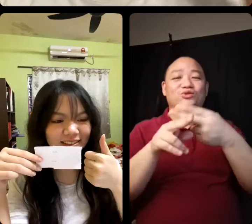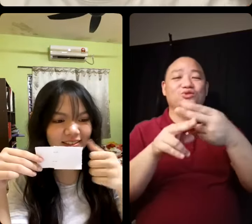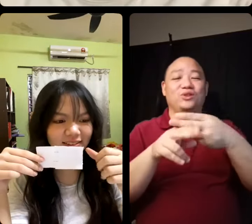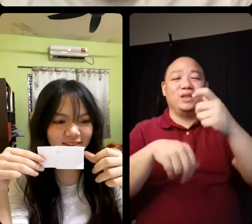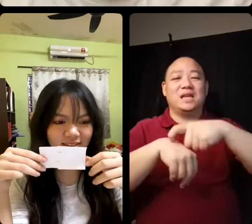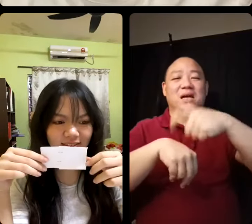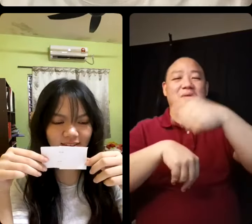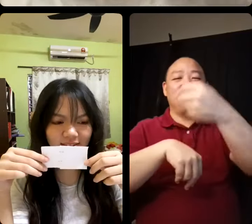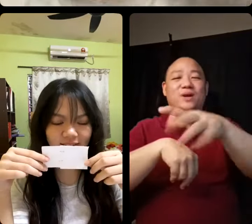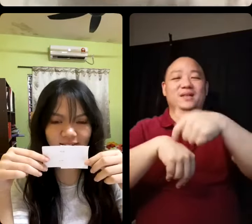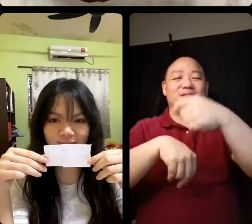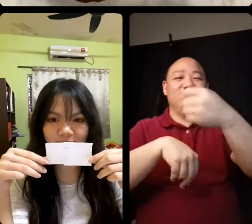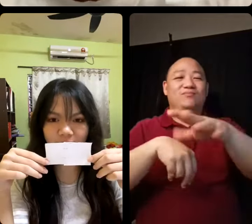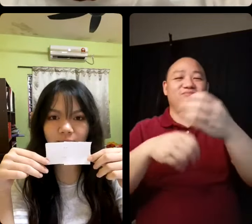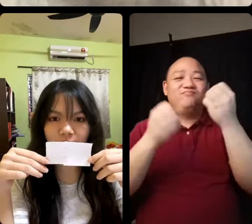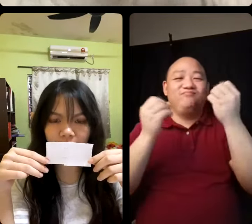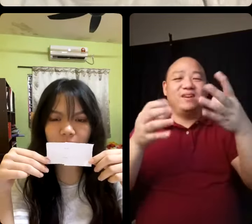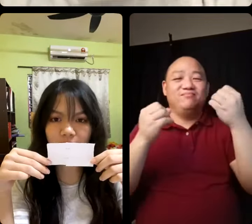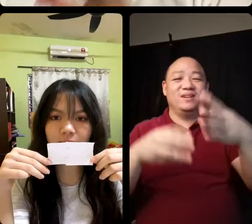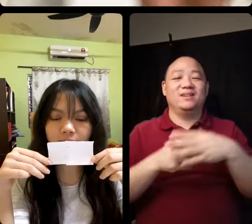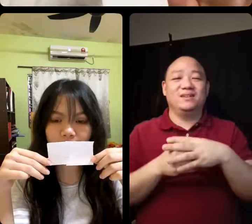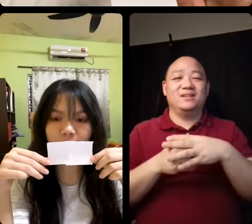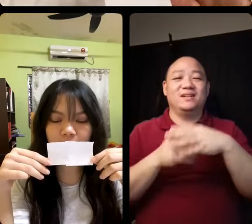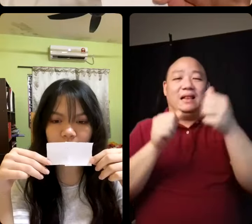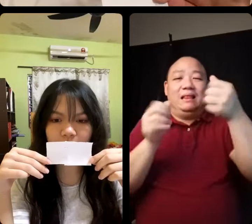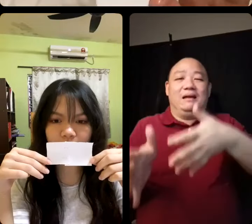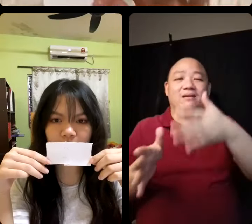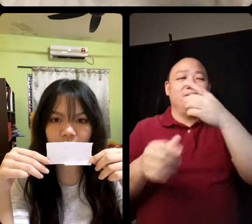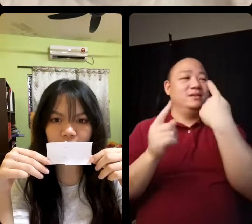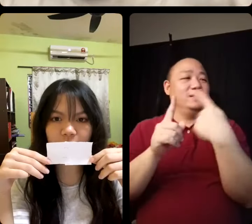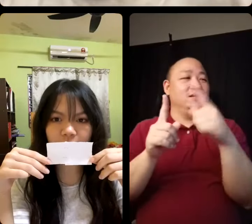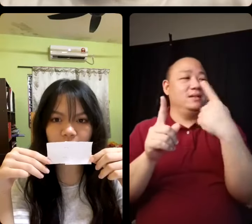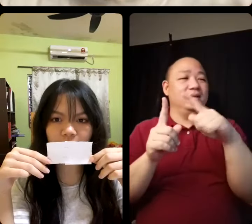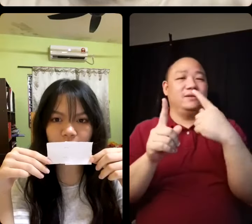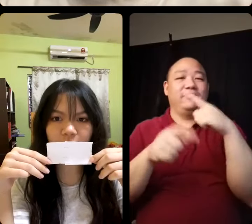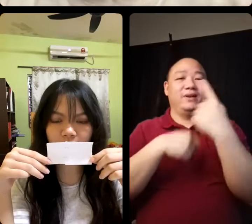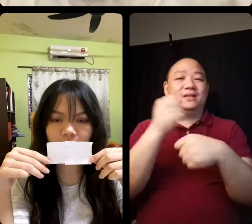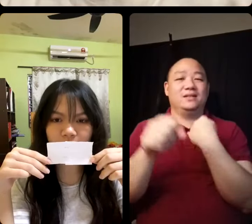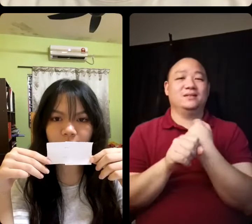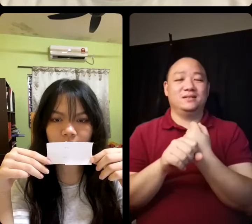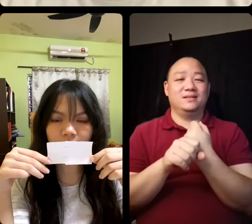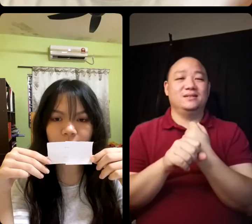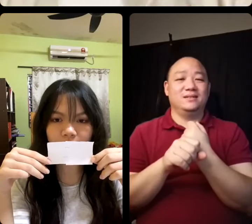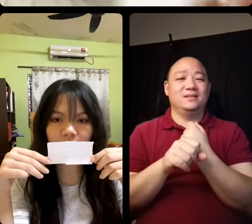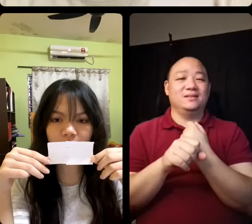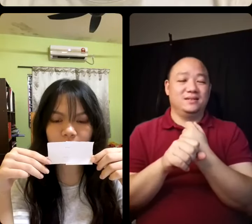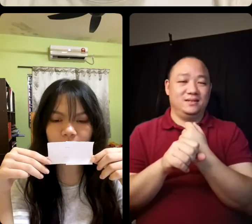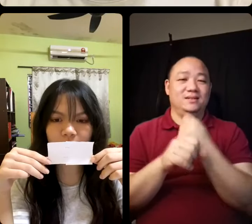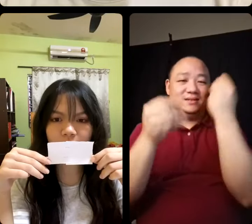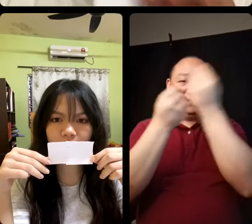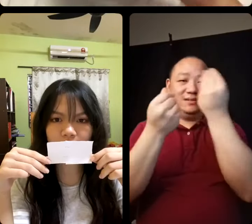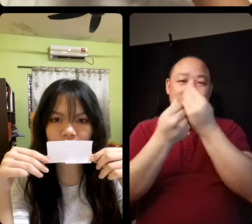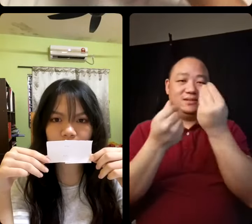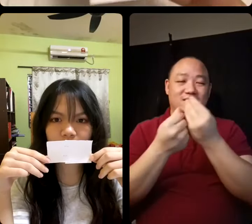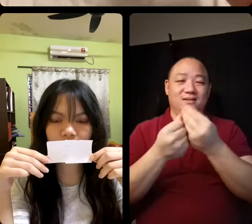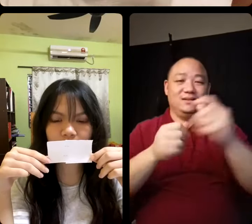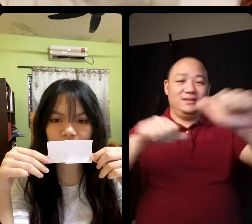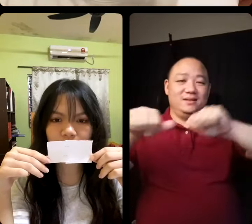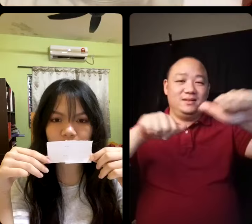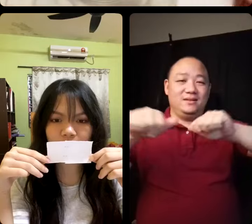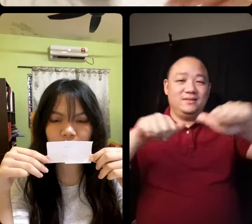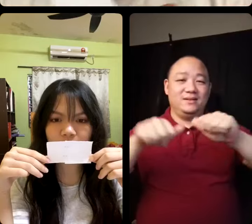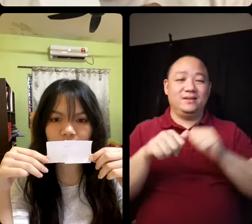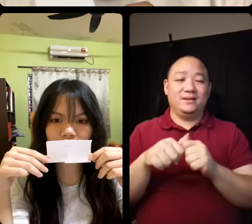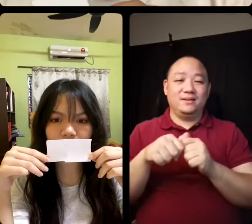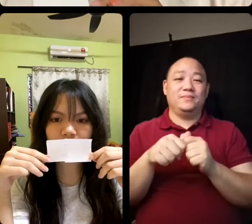yes, we have left 11 years here without a lot of activities being kira. So exactly right. So when we talk about